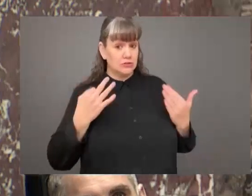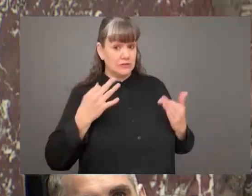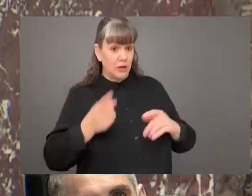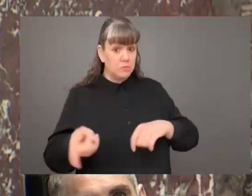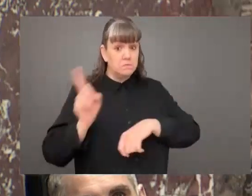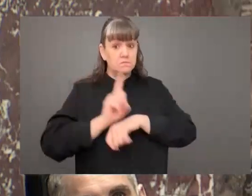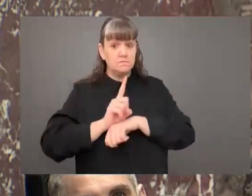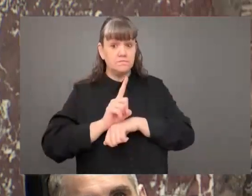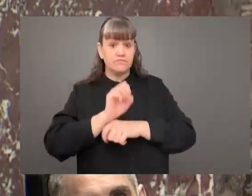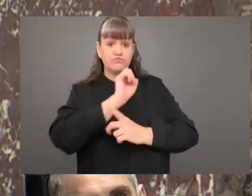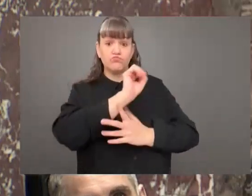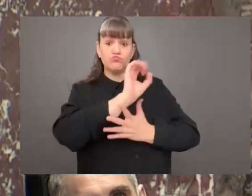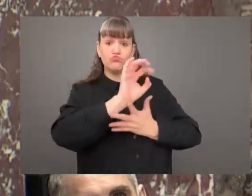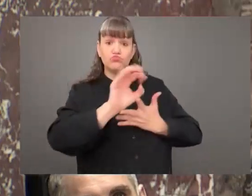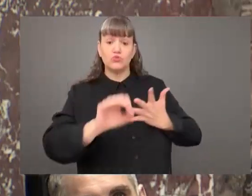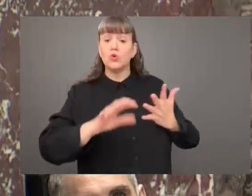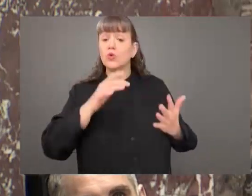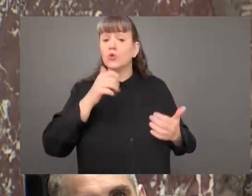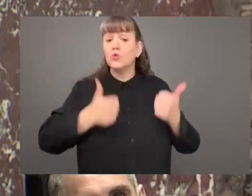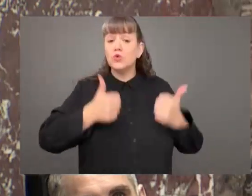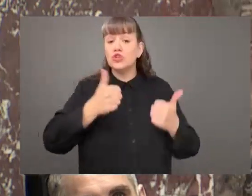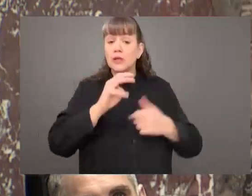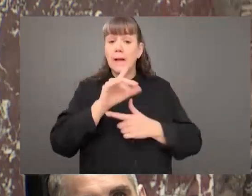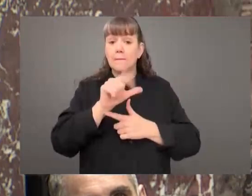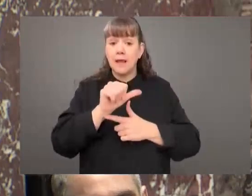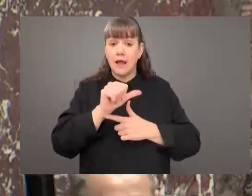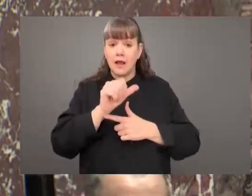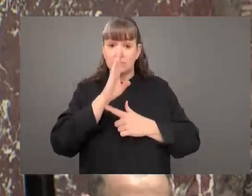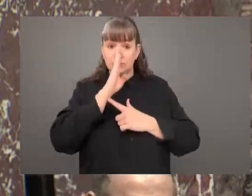him directly for World Cup tickets.